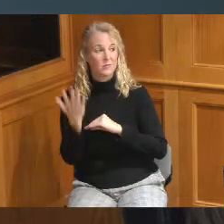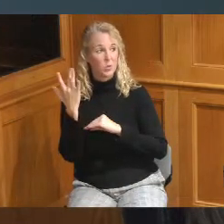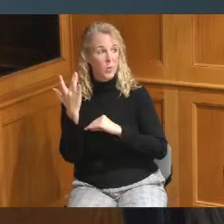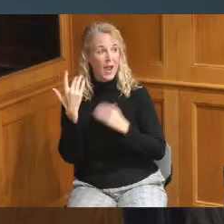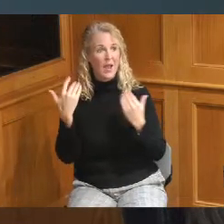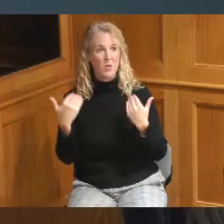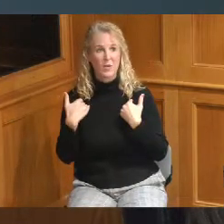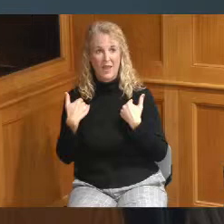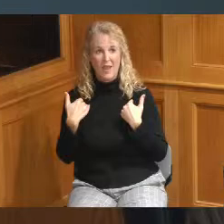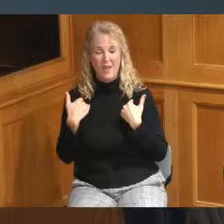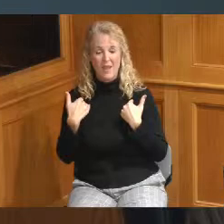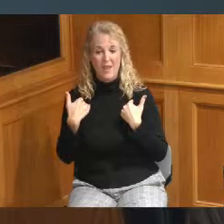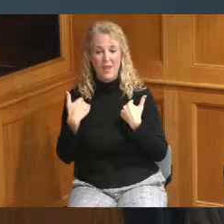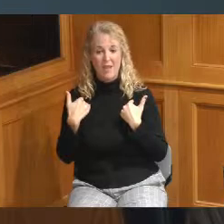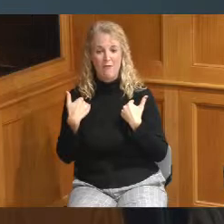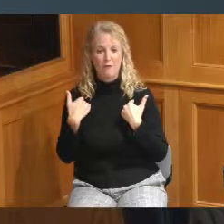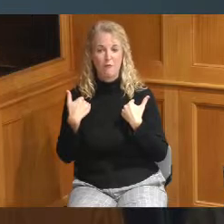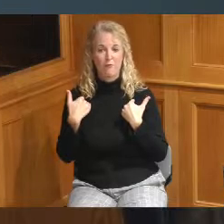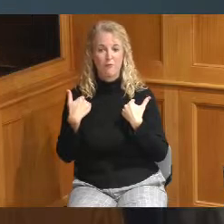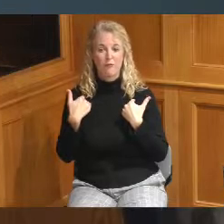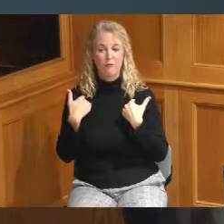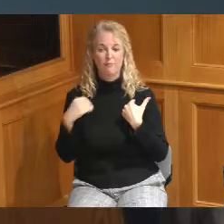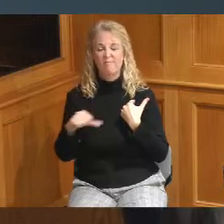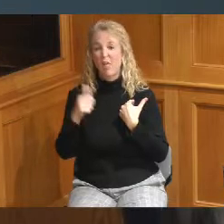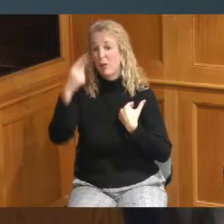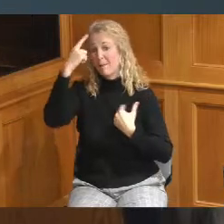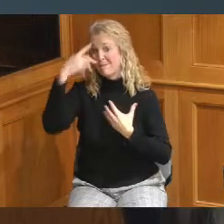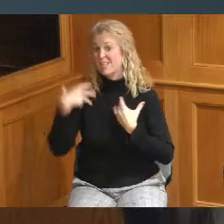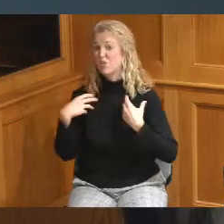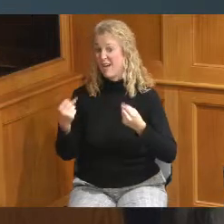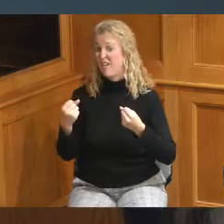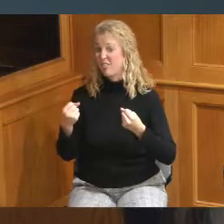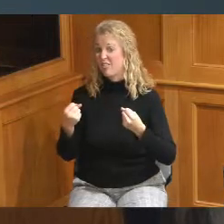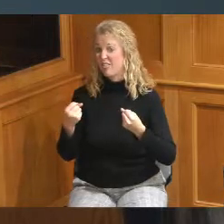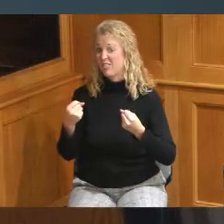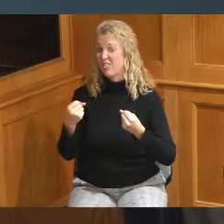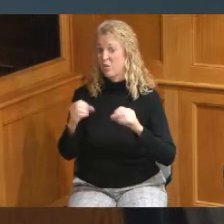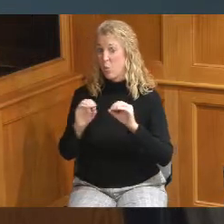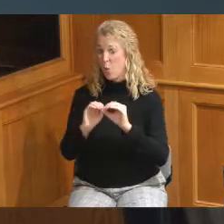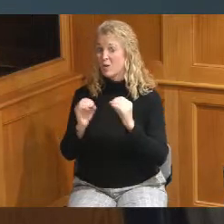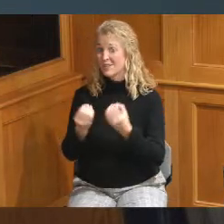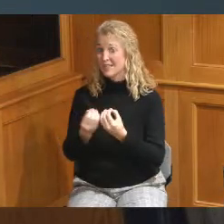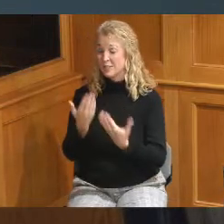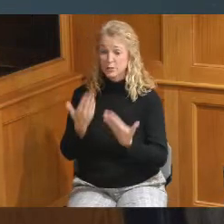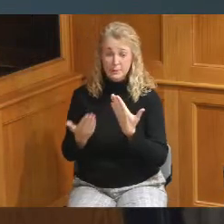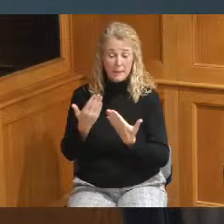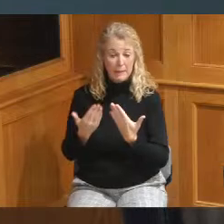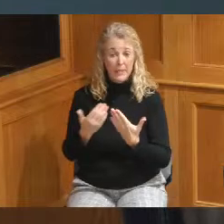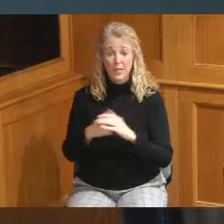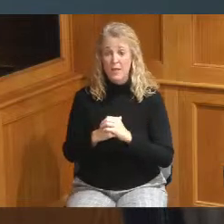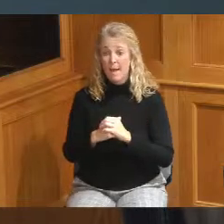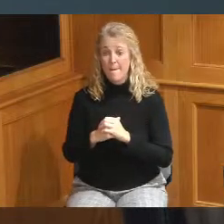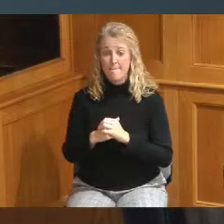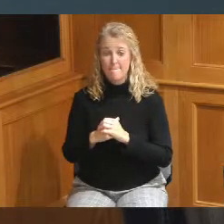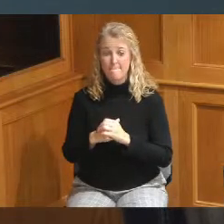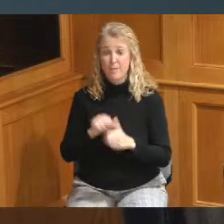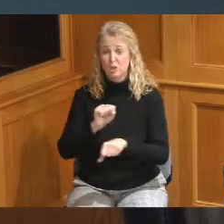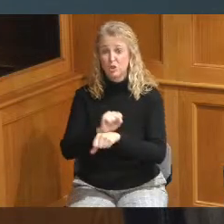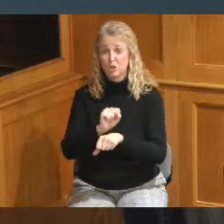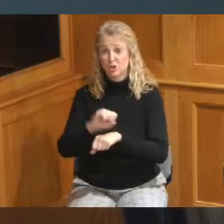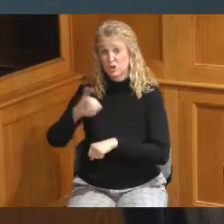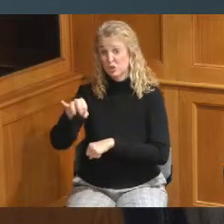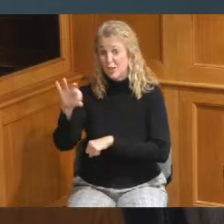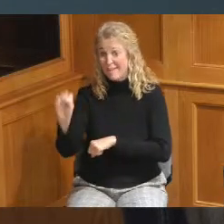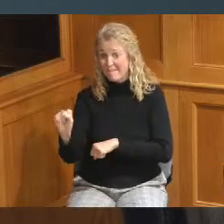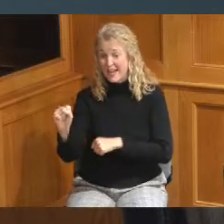some other, I think, connecting her with the mental health piece, connecting her with jobs and families. We have